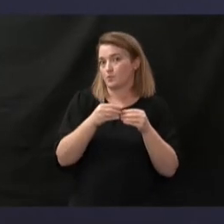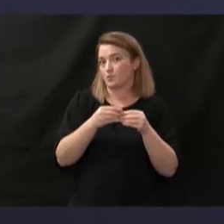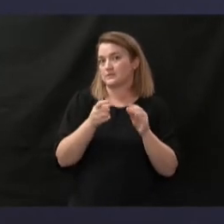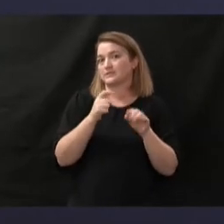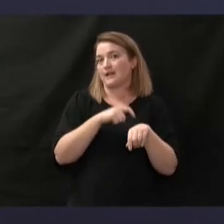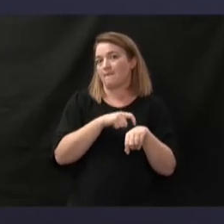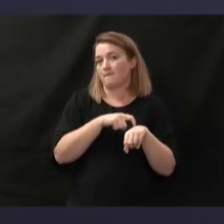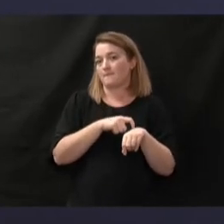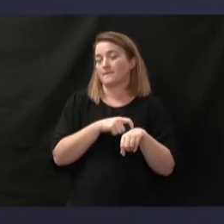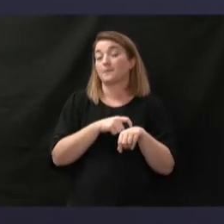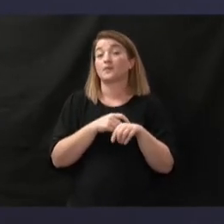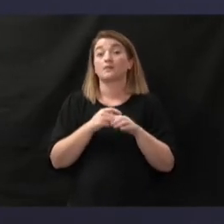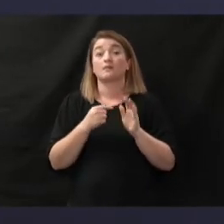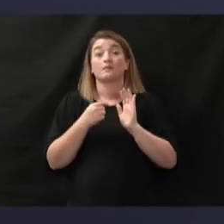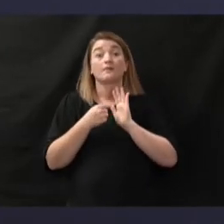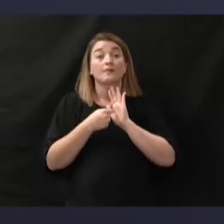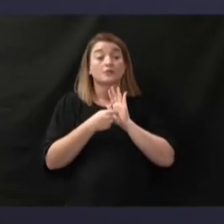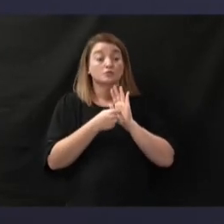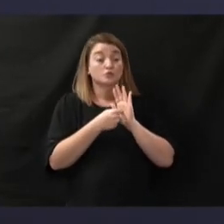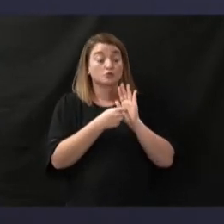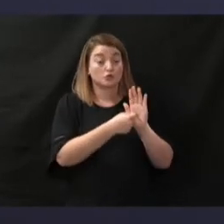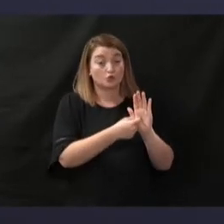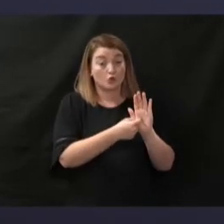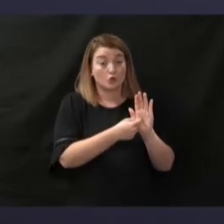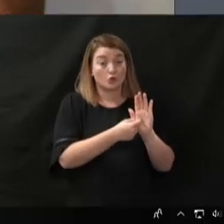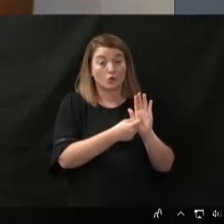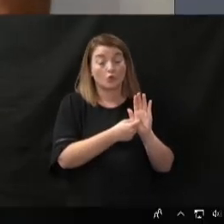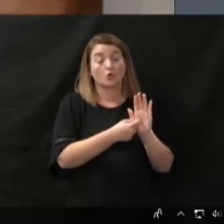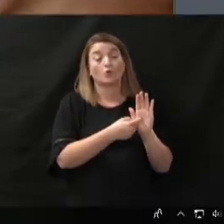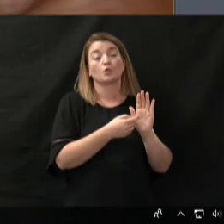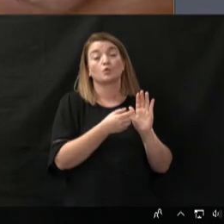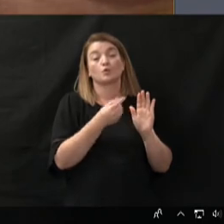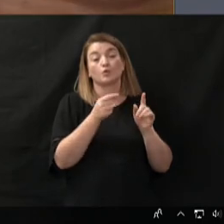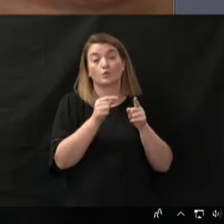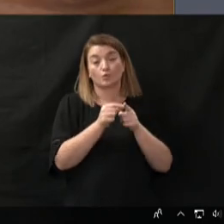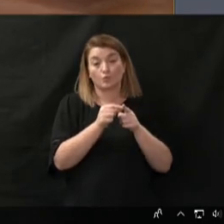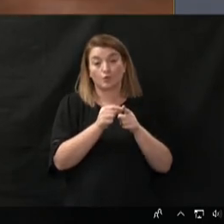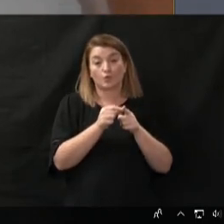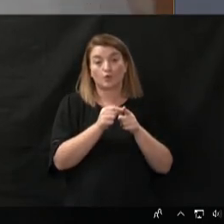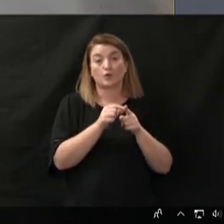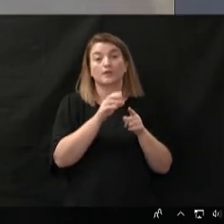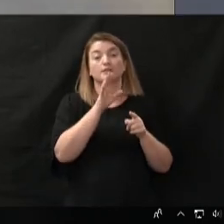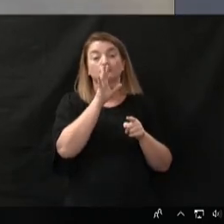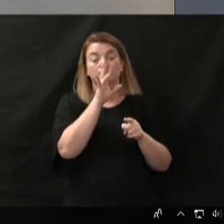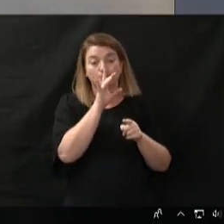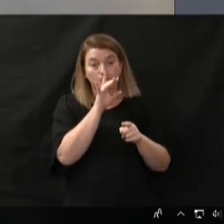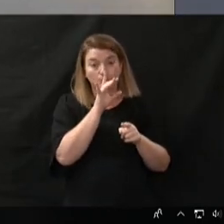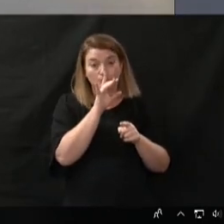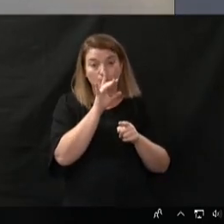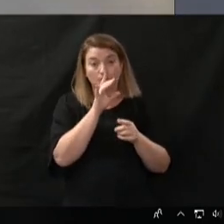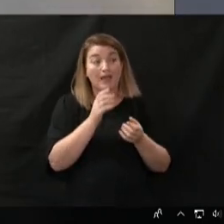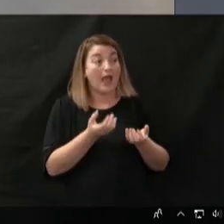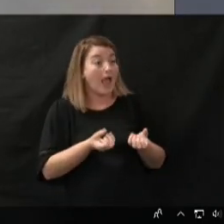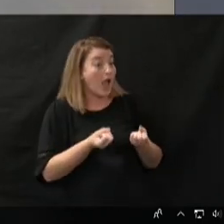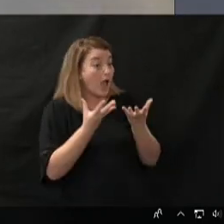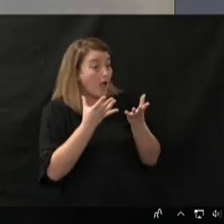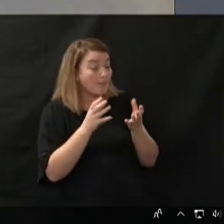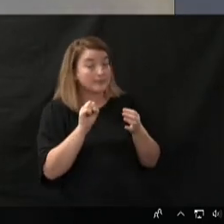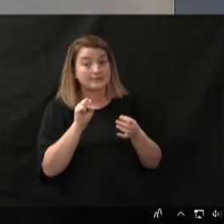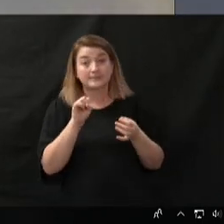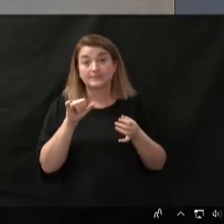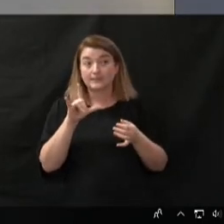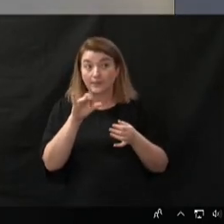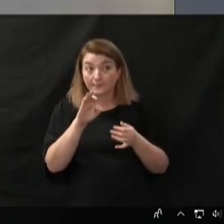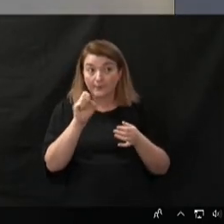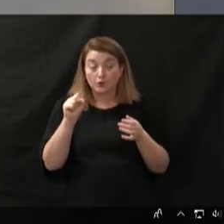a student, the word. You ask him how many syllables, and that's how many lines they make. Okay, then